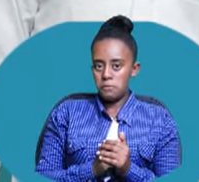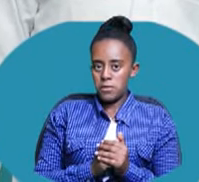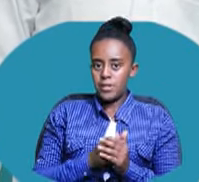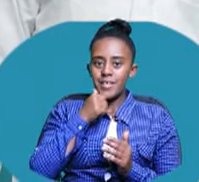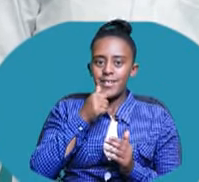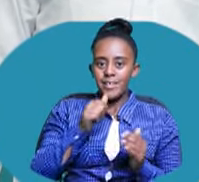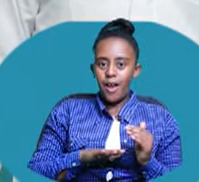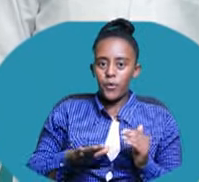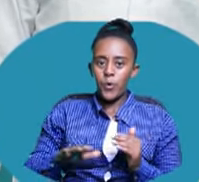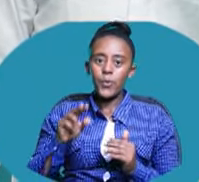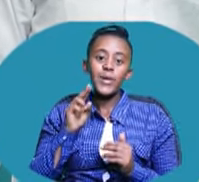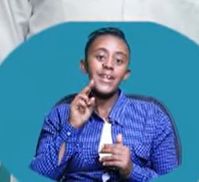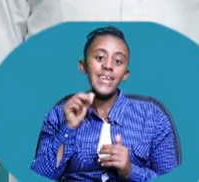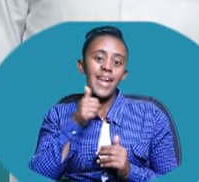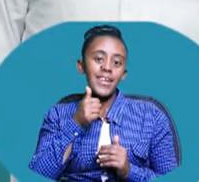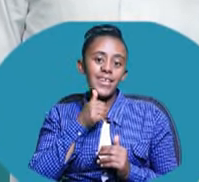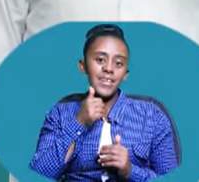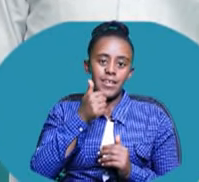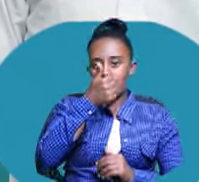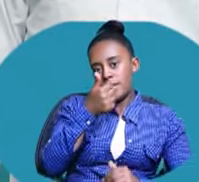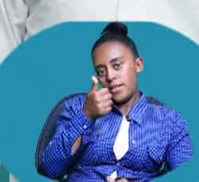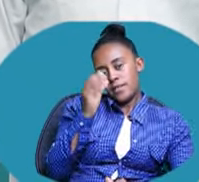daughter Eleni, she married